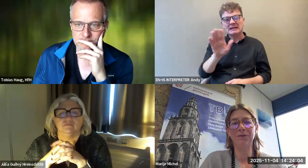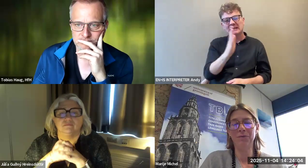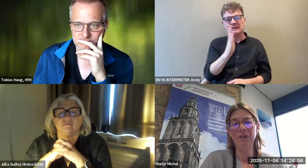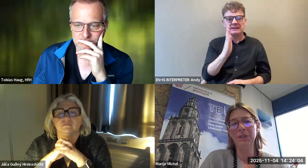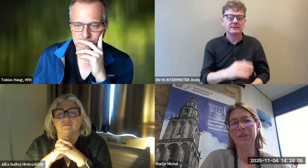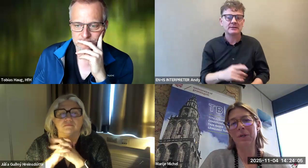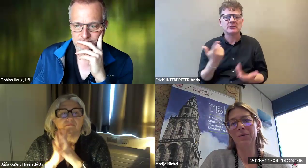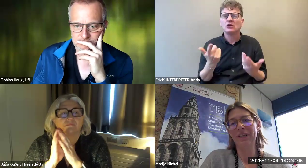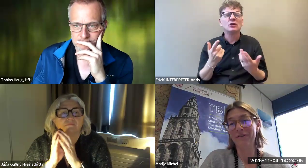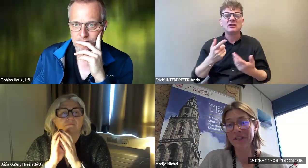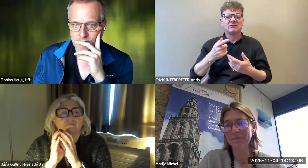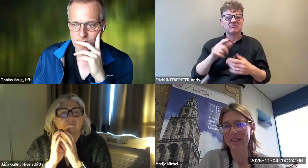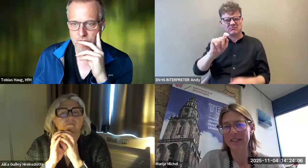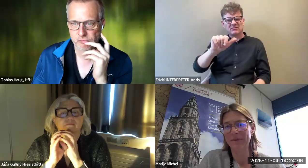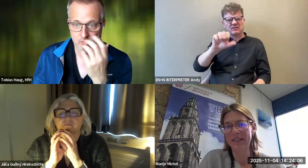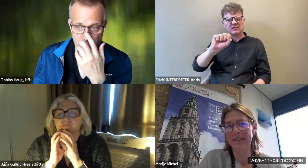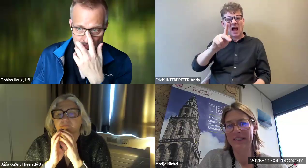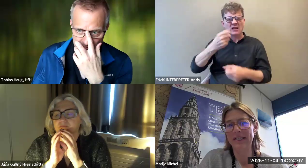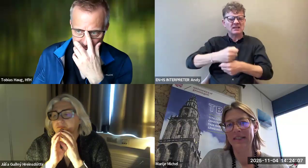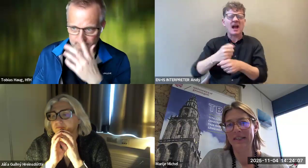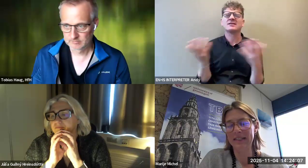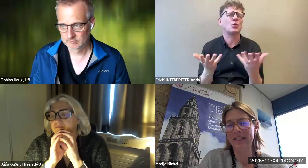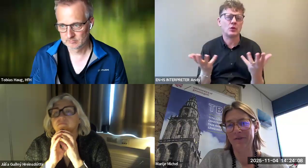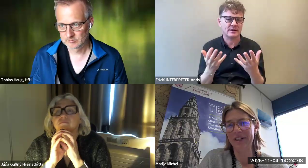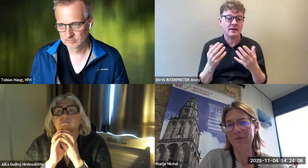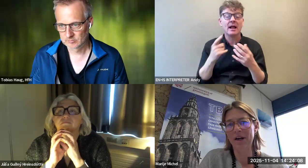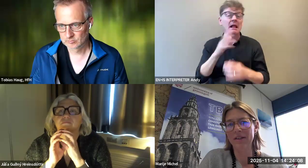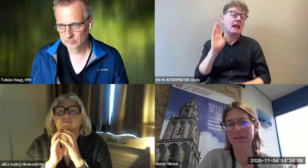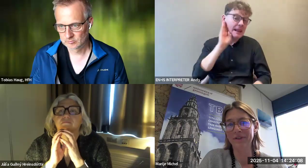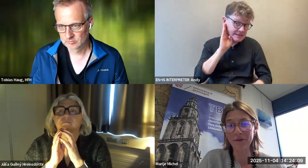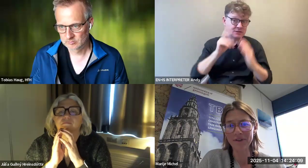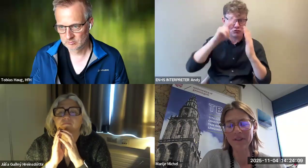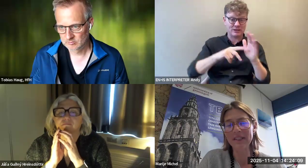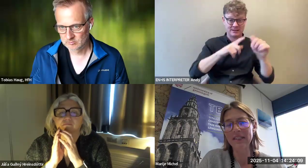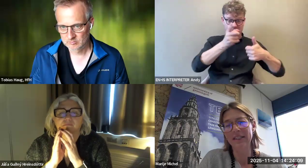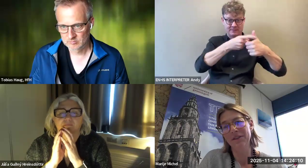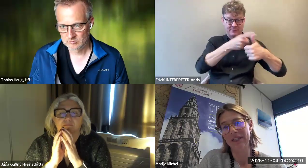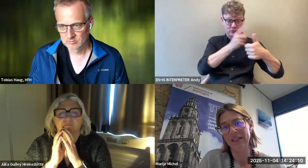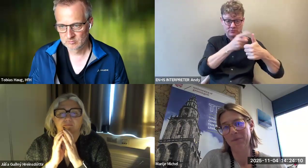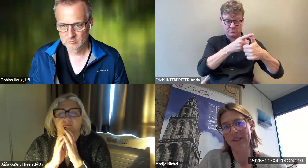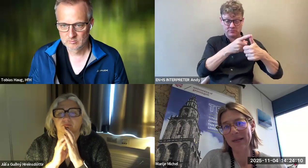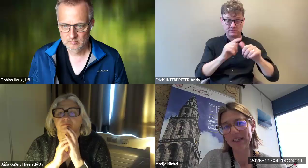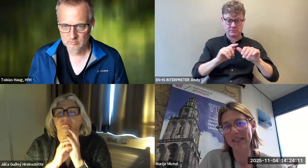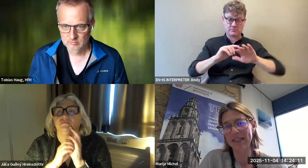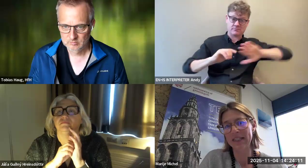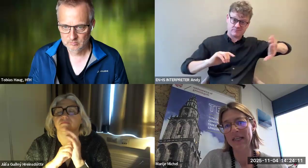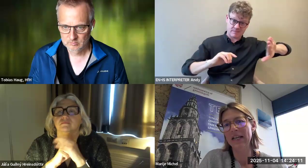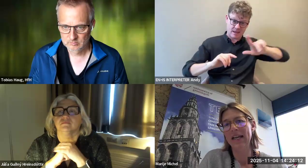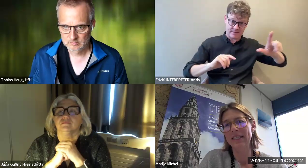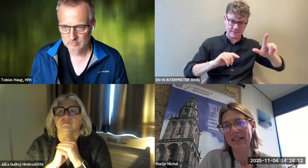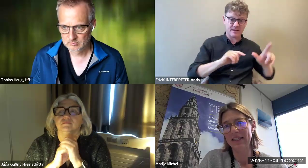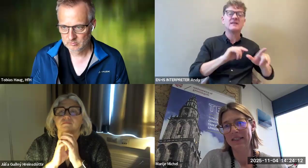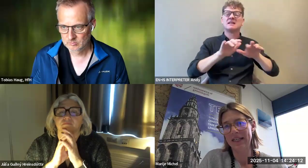What did they do? So they first participated in the listening and reading parts of TOEFL. They also did a small typing